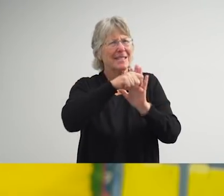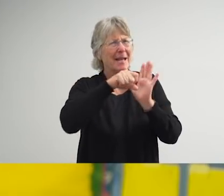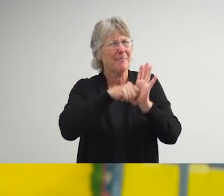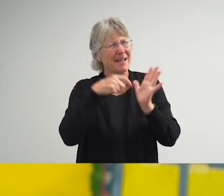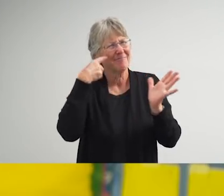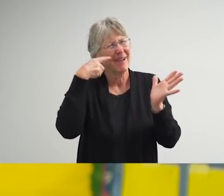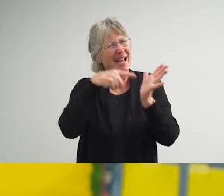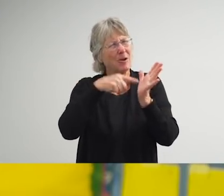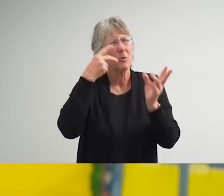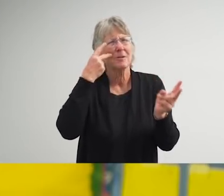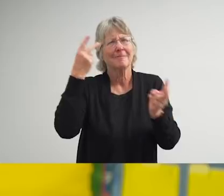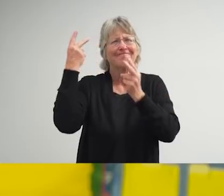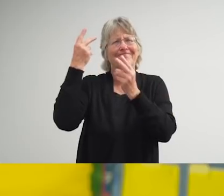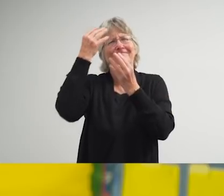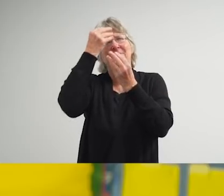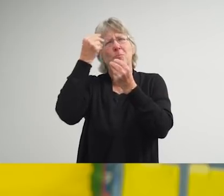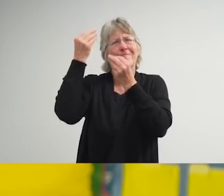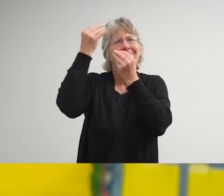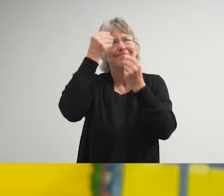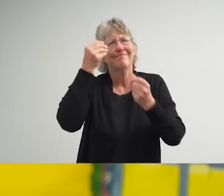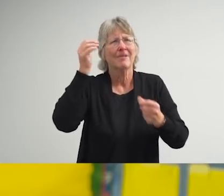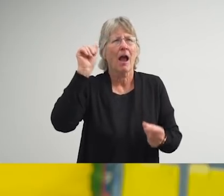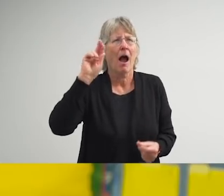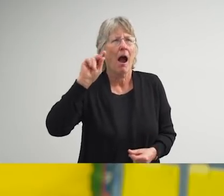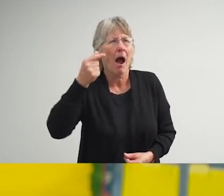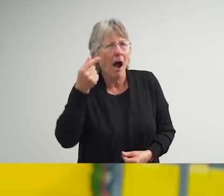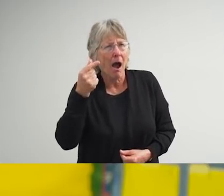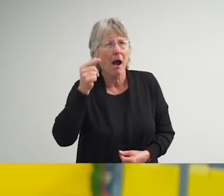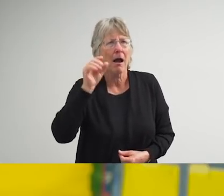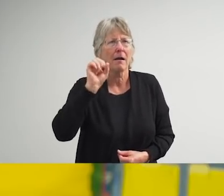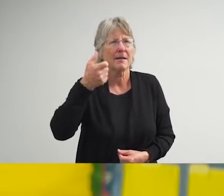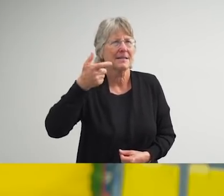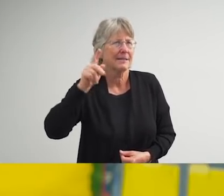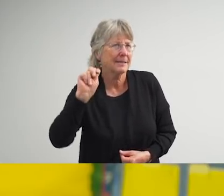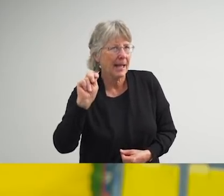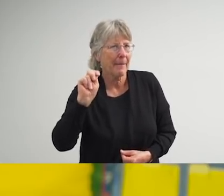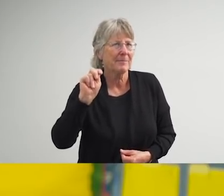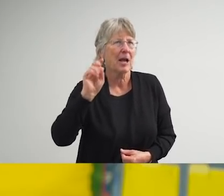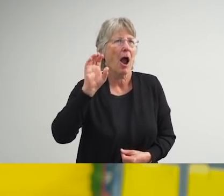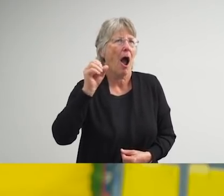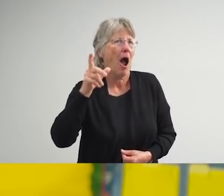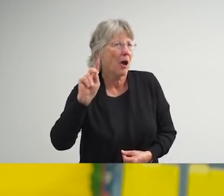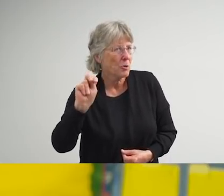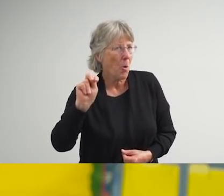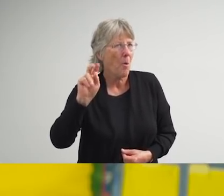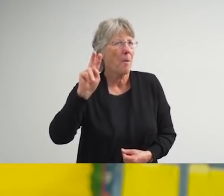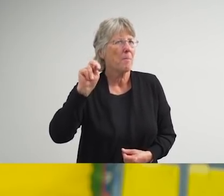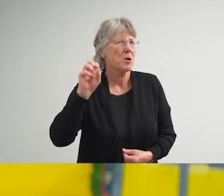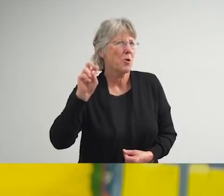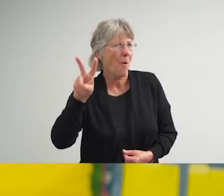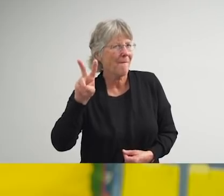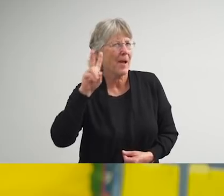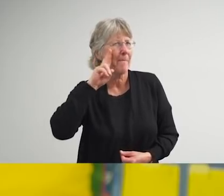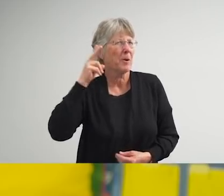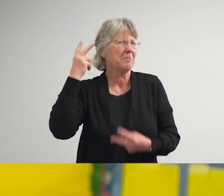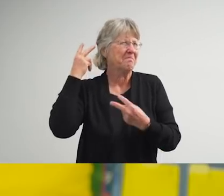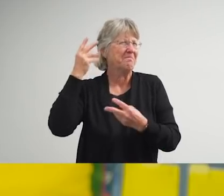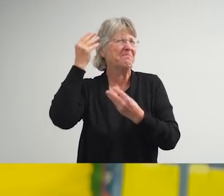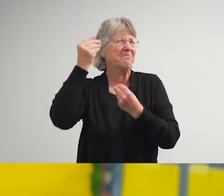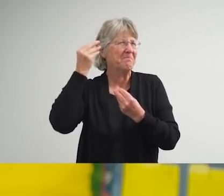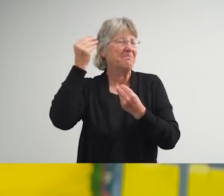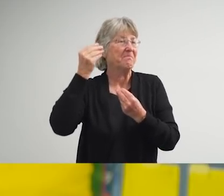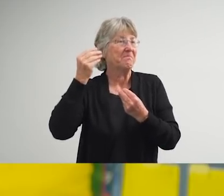found myself reflecting on the months of August, September, October, November, and December. During